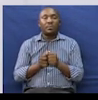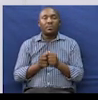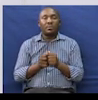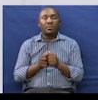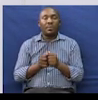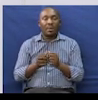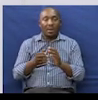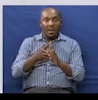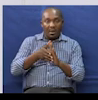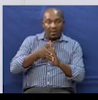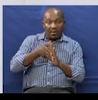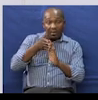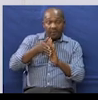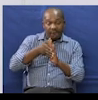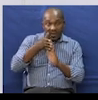non-exploitative